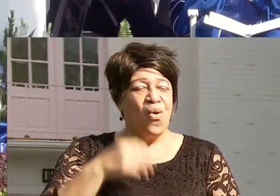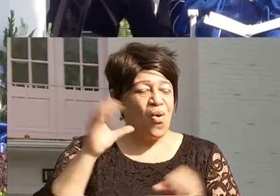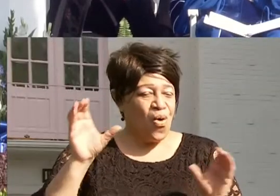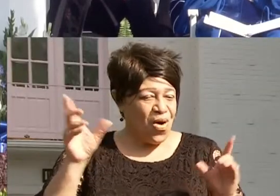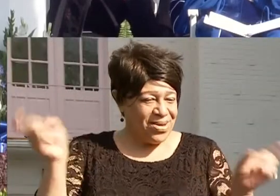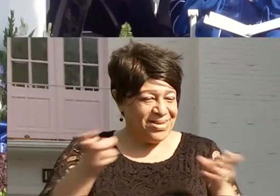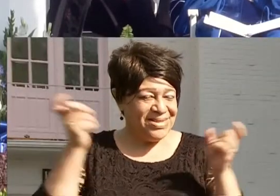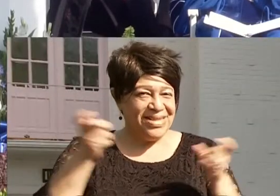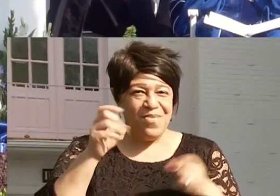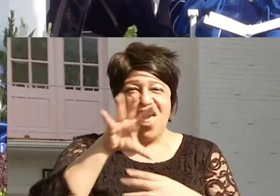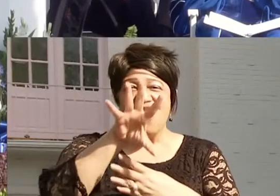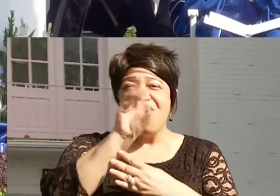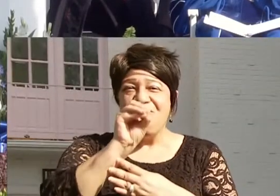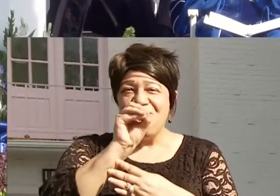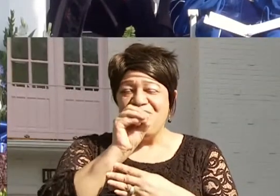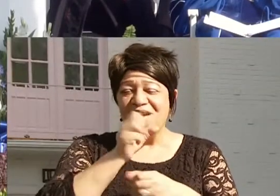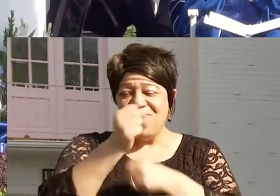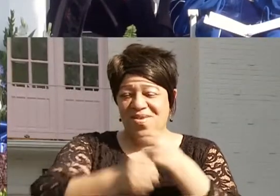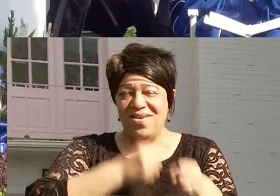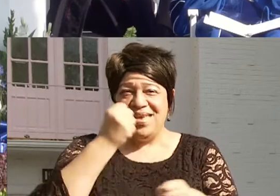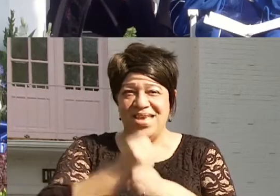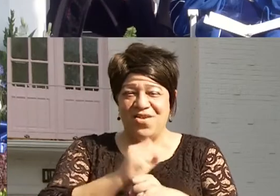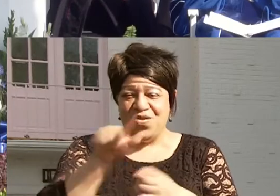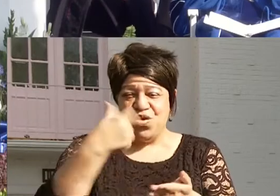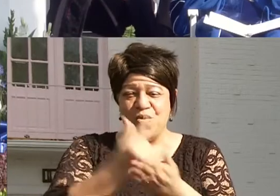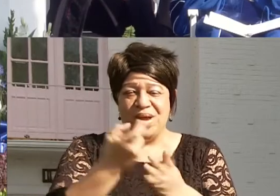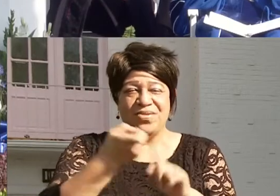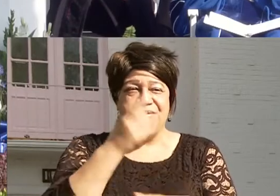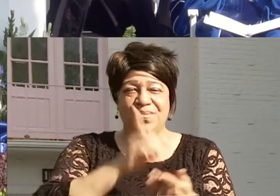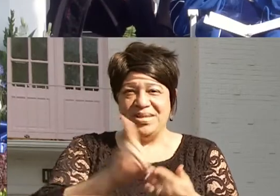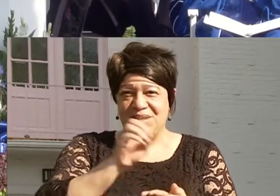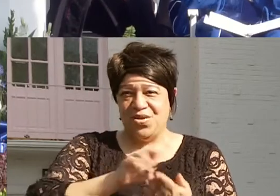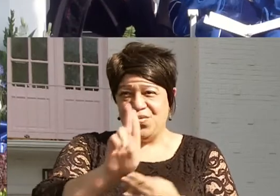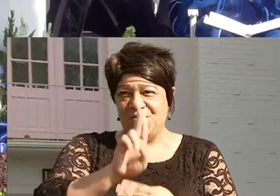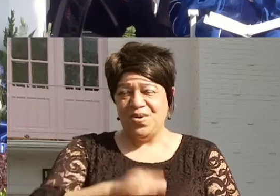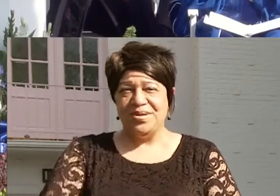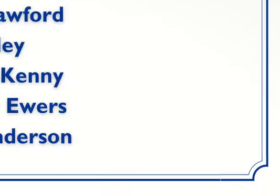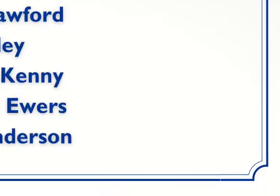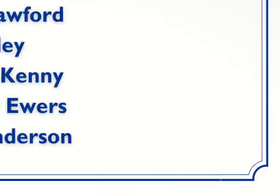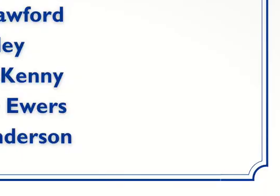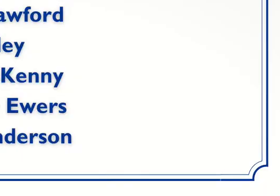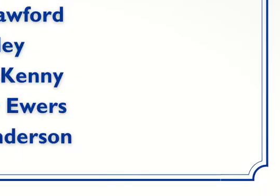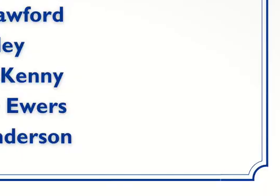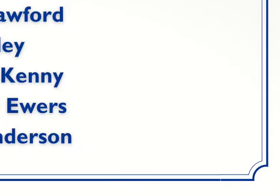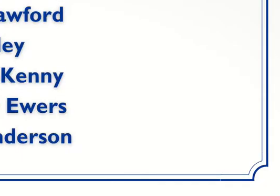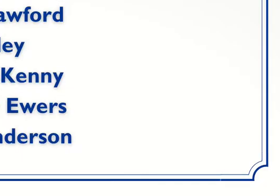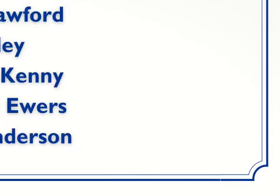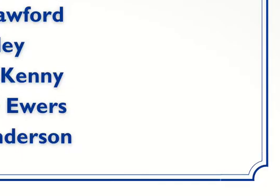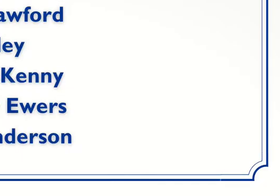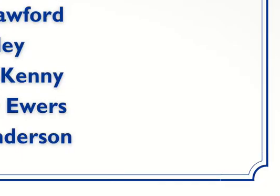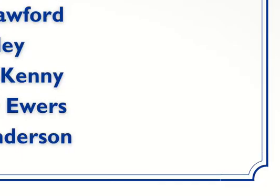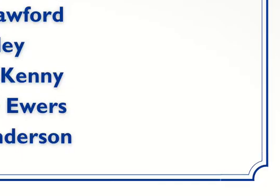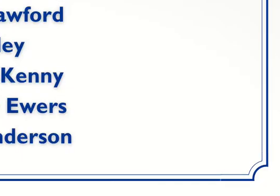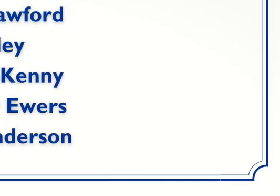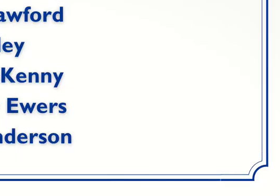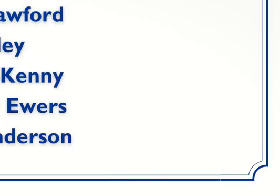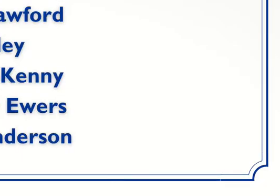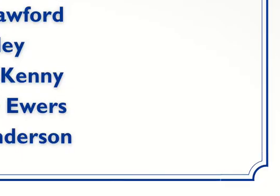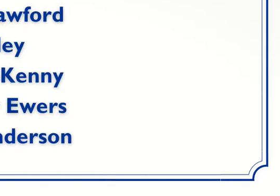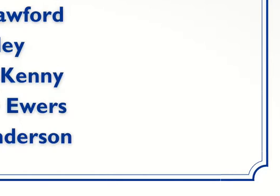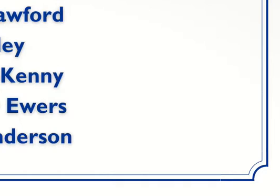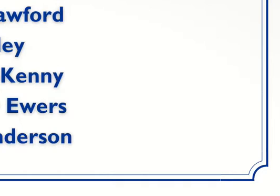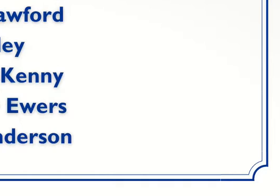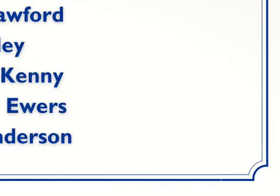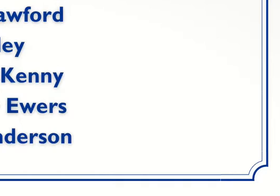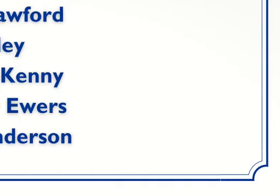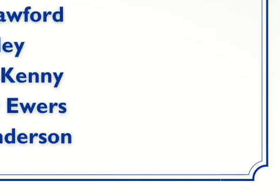50th anniversary of their graduation from Dillard University. Although they are unable to be with us in person, we want to